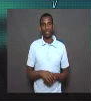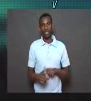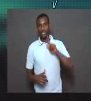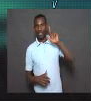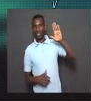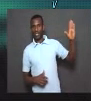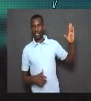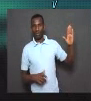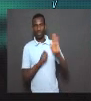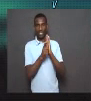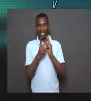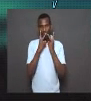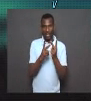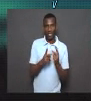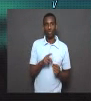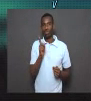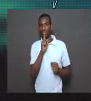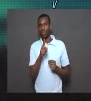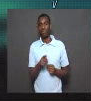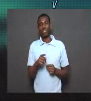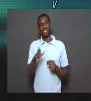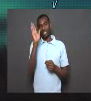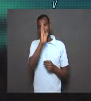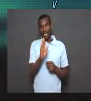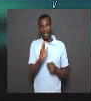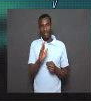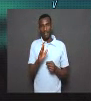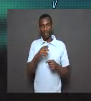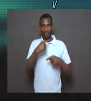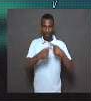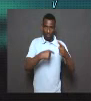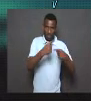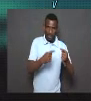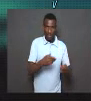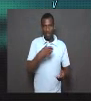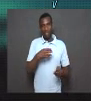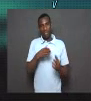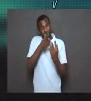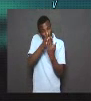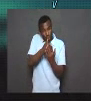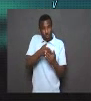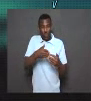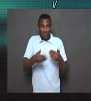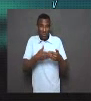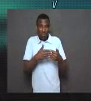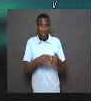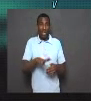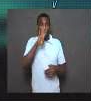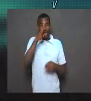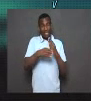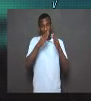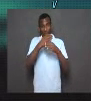The left example demonstrates a gas going through a simple